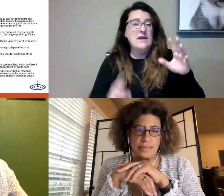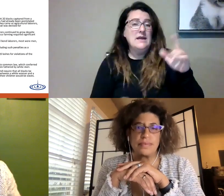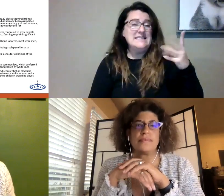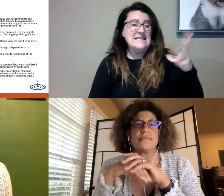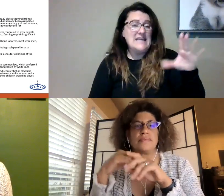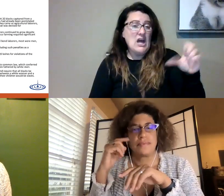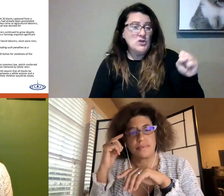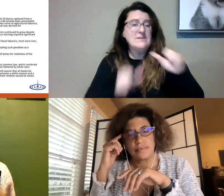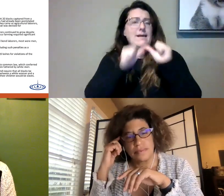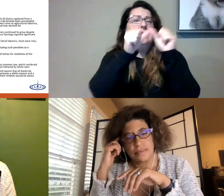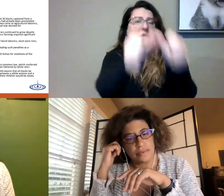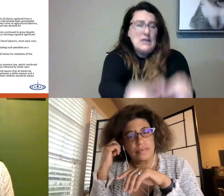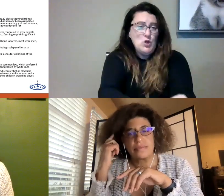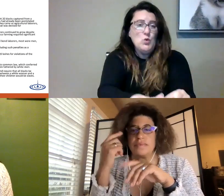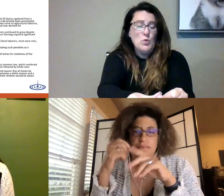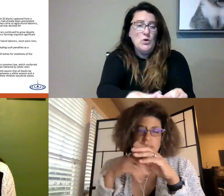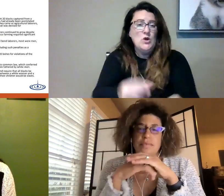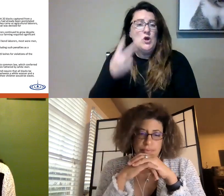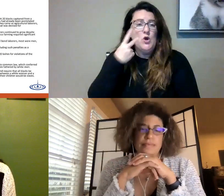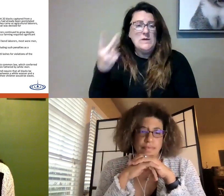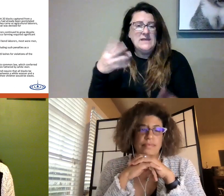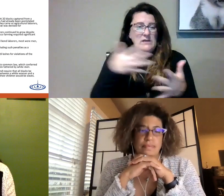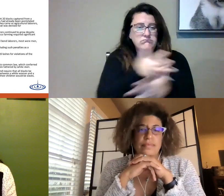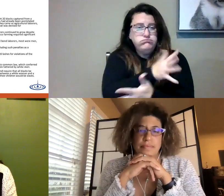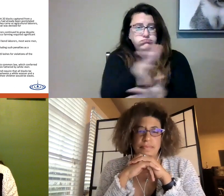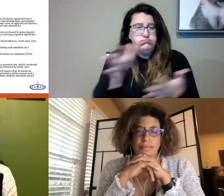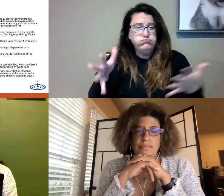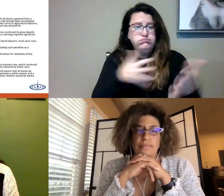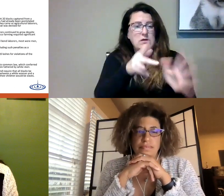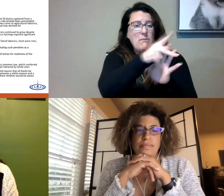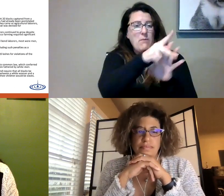continue, and we see woven through many of the policies in